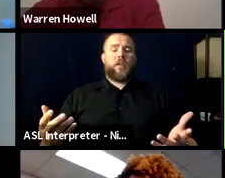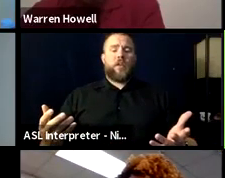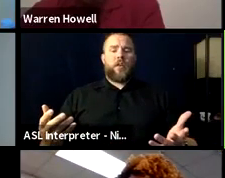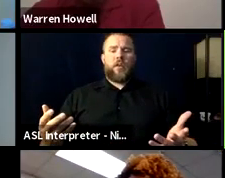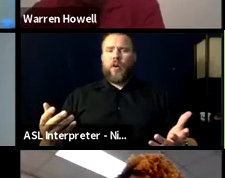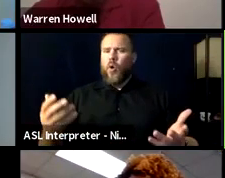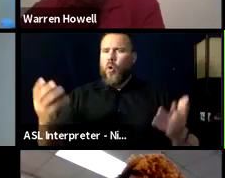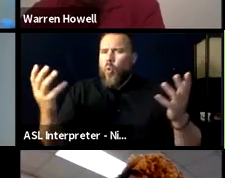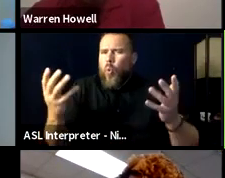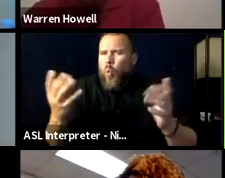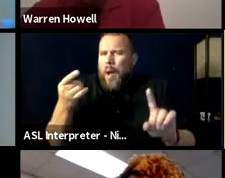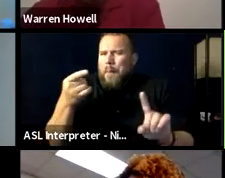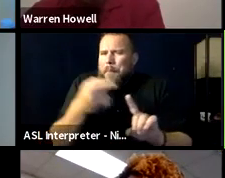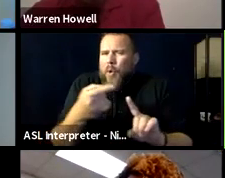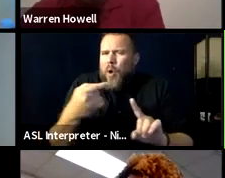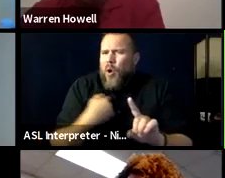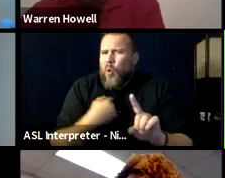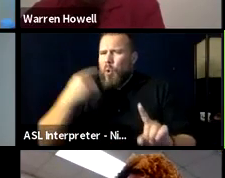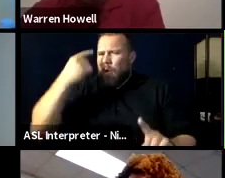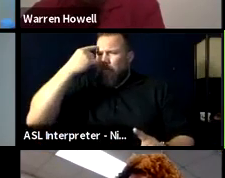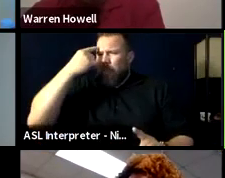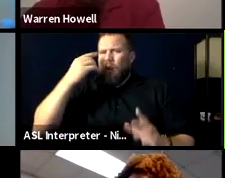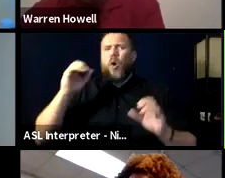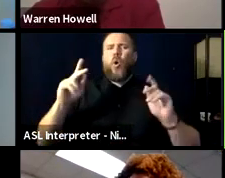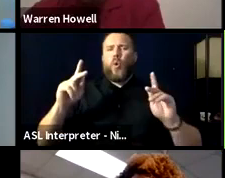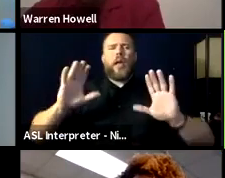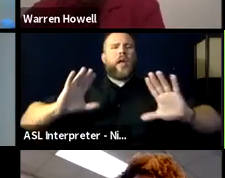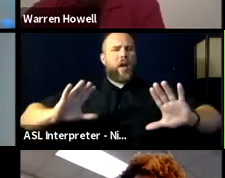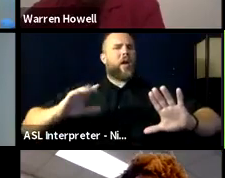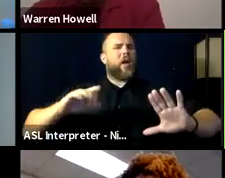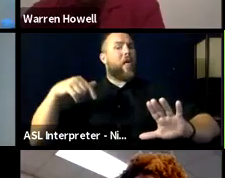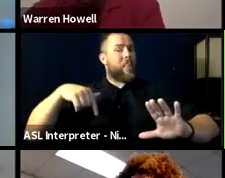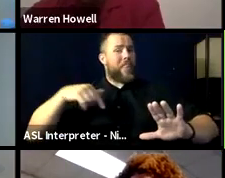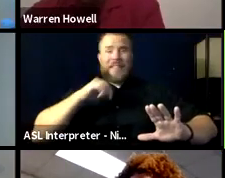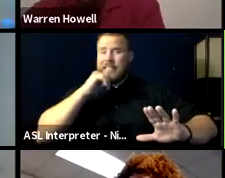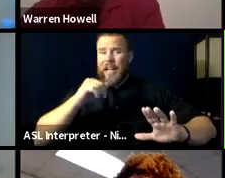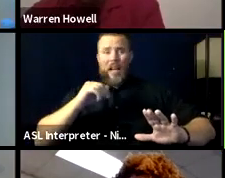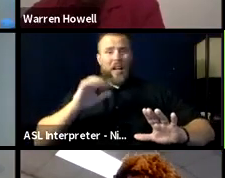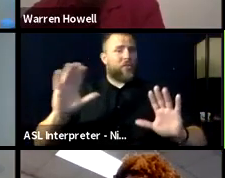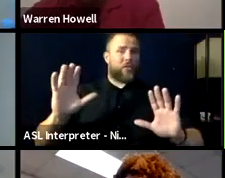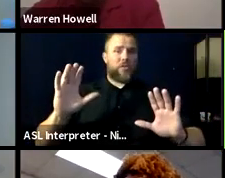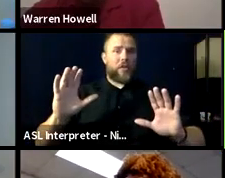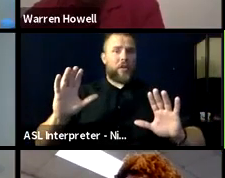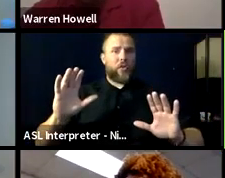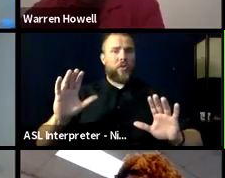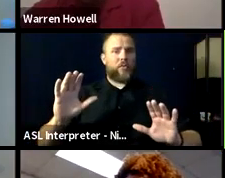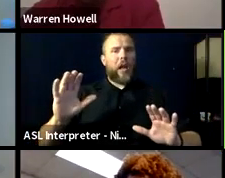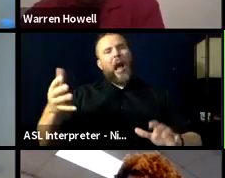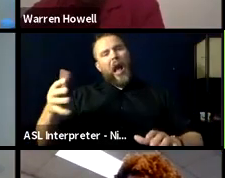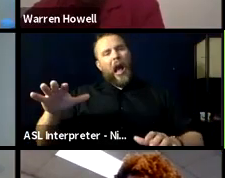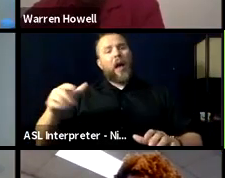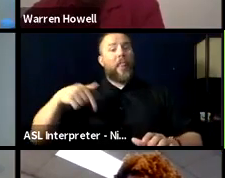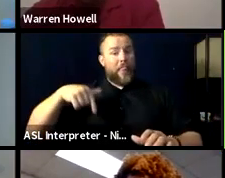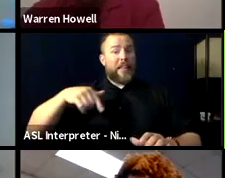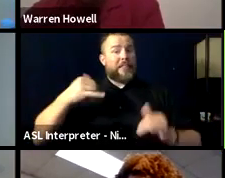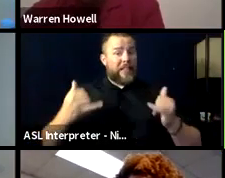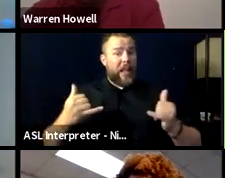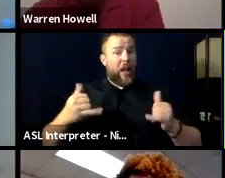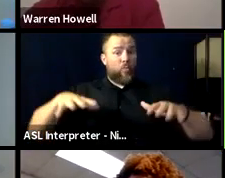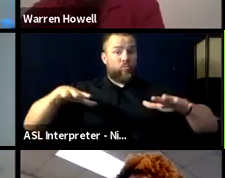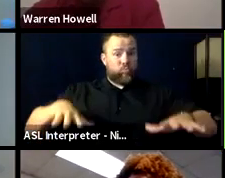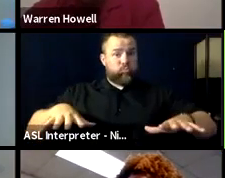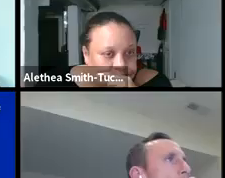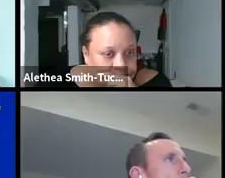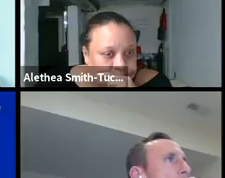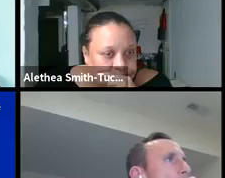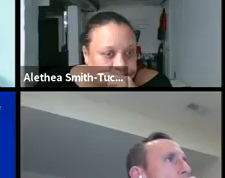we have a new normal to face and that it is better to save it for us and our students than be sorry?